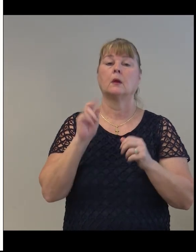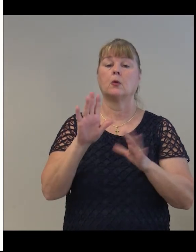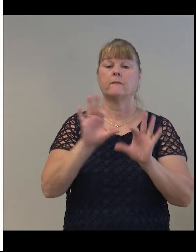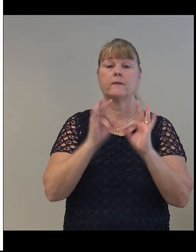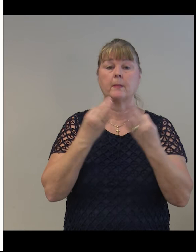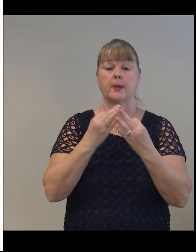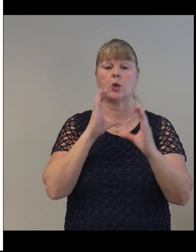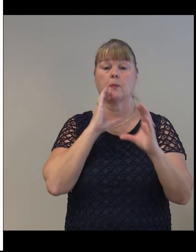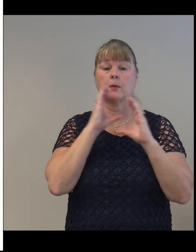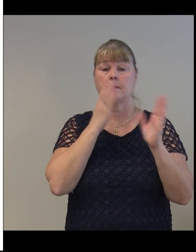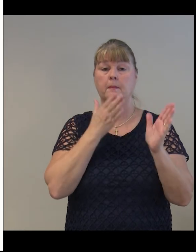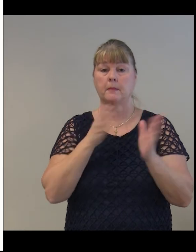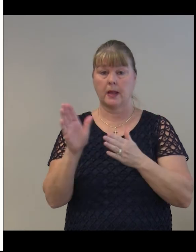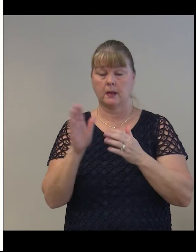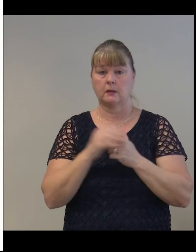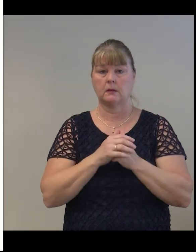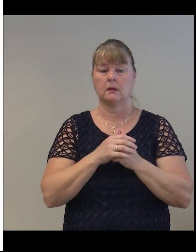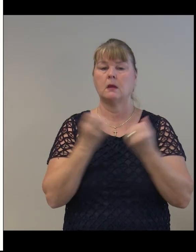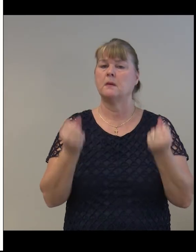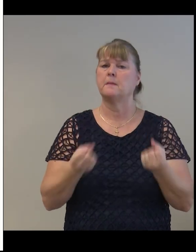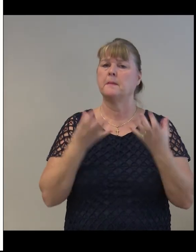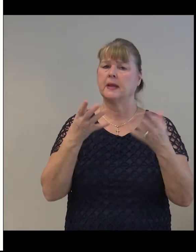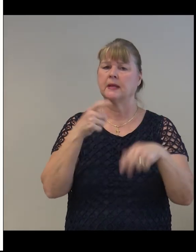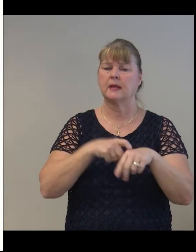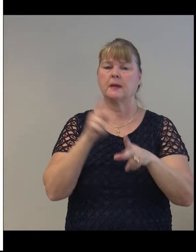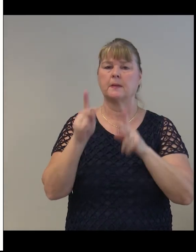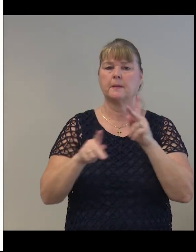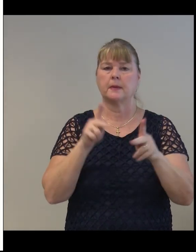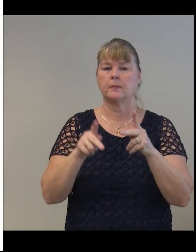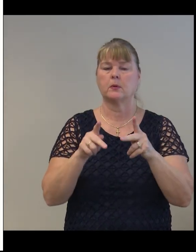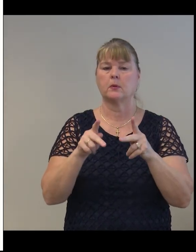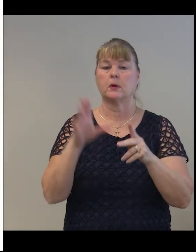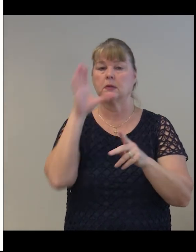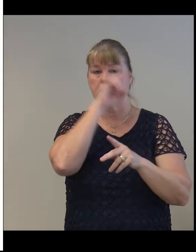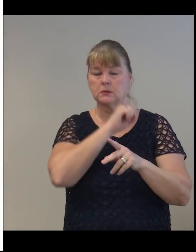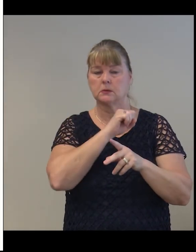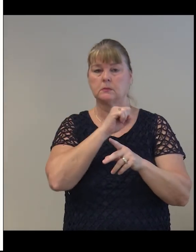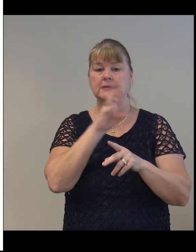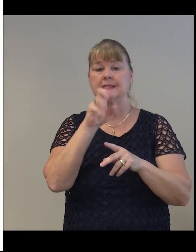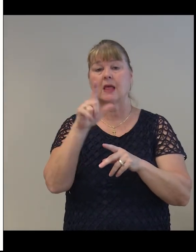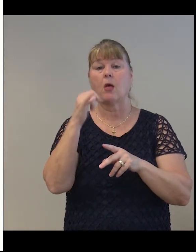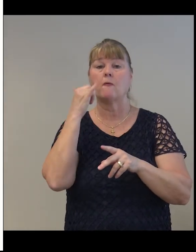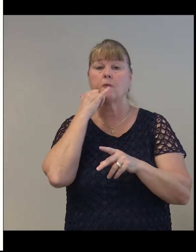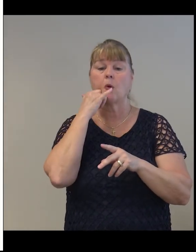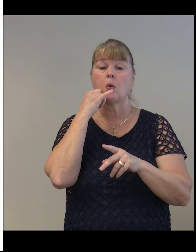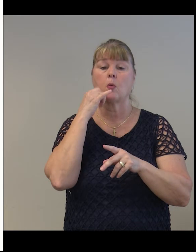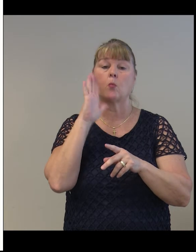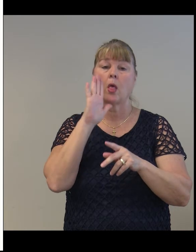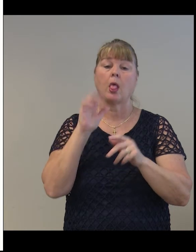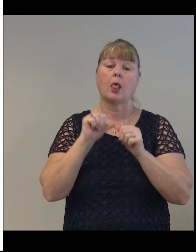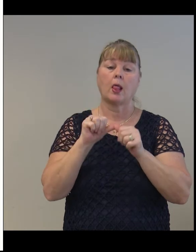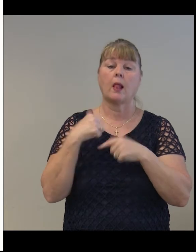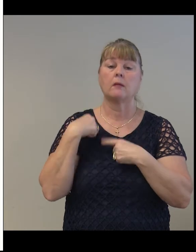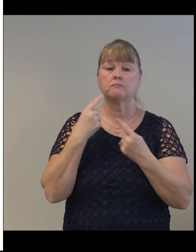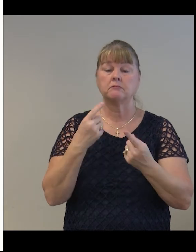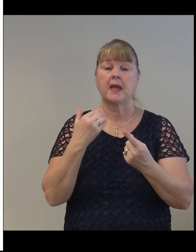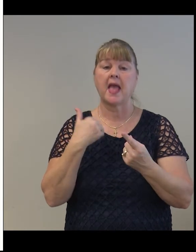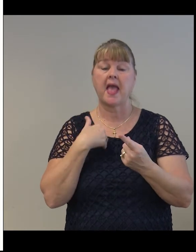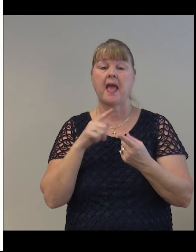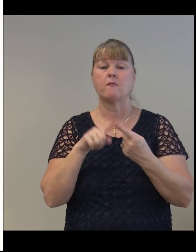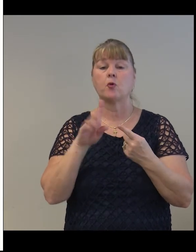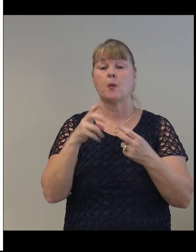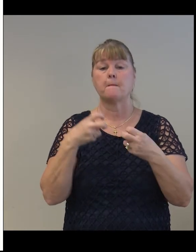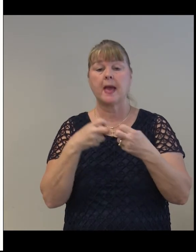All right, your family communication plan. A lot of times people assume that cell phones will forever be around or